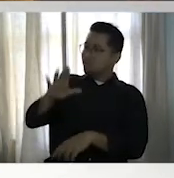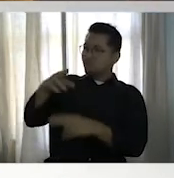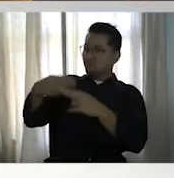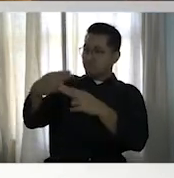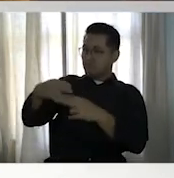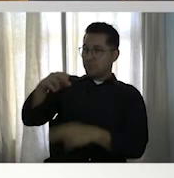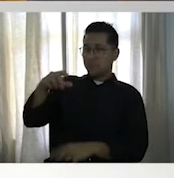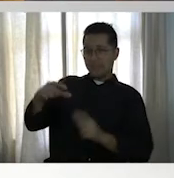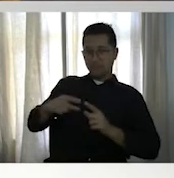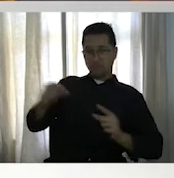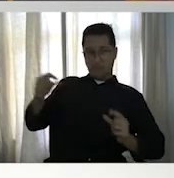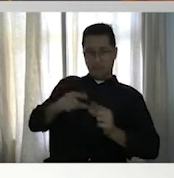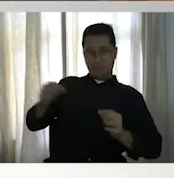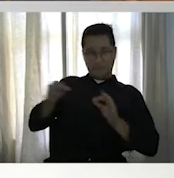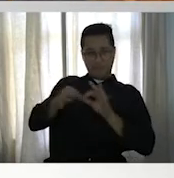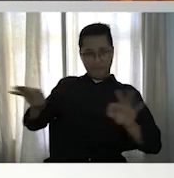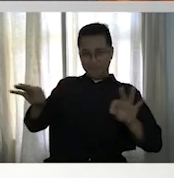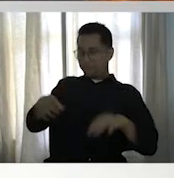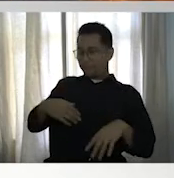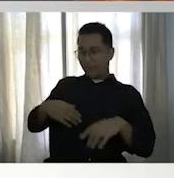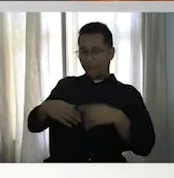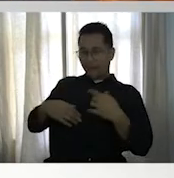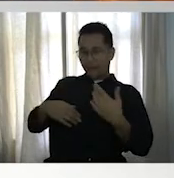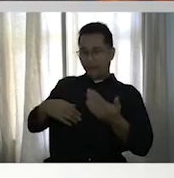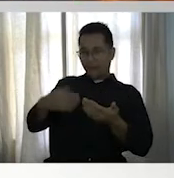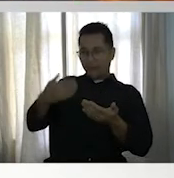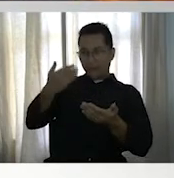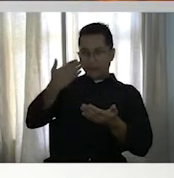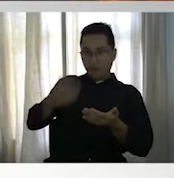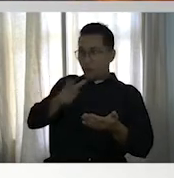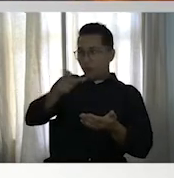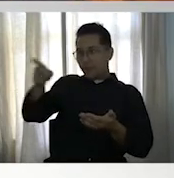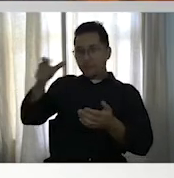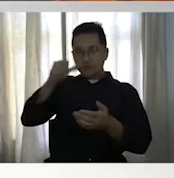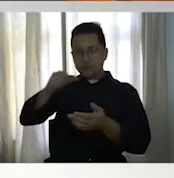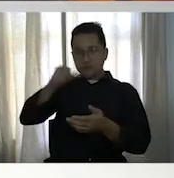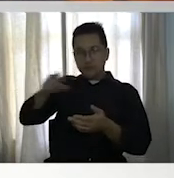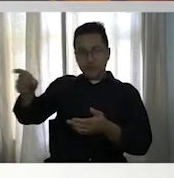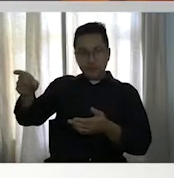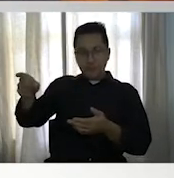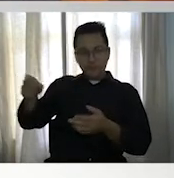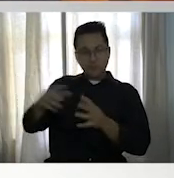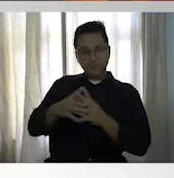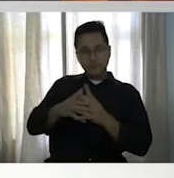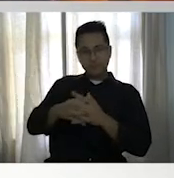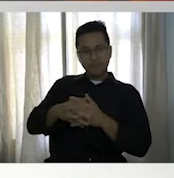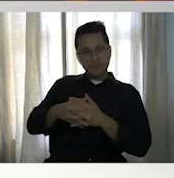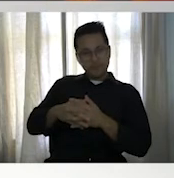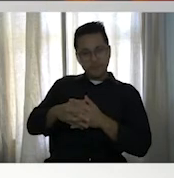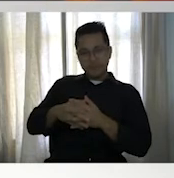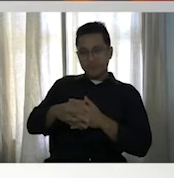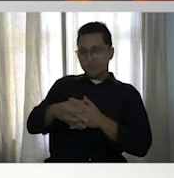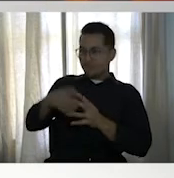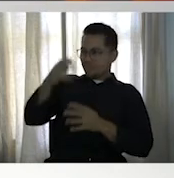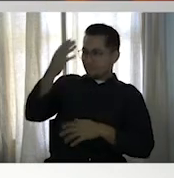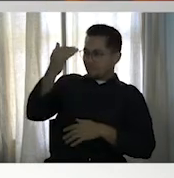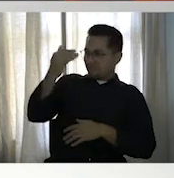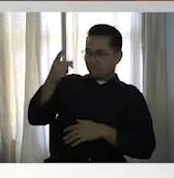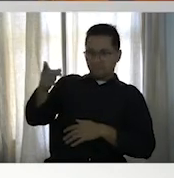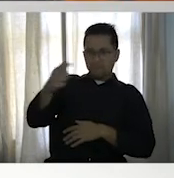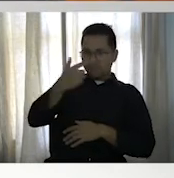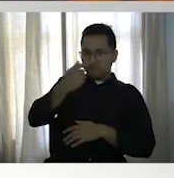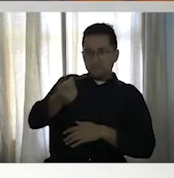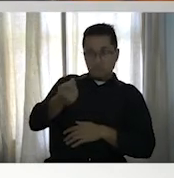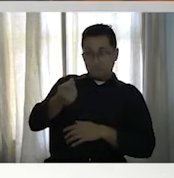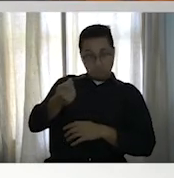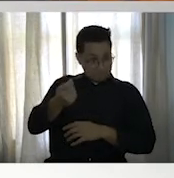Japanese and not even knowing who this girl is. Not even knowing who the girl is, and why would she be interested?